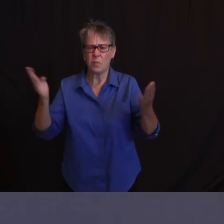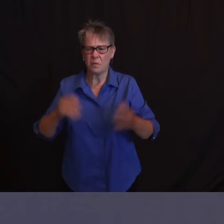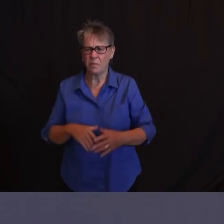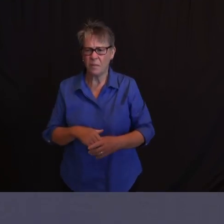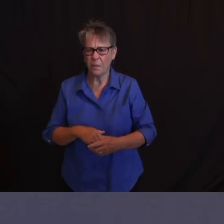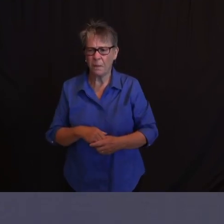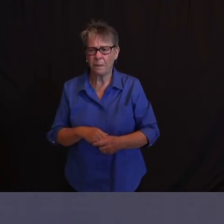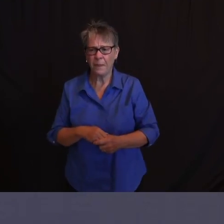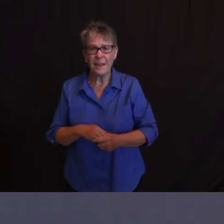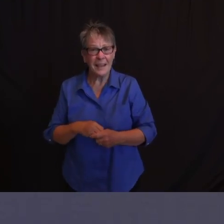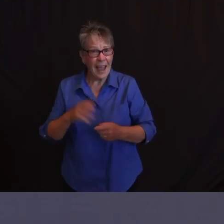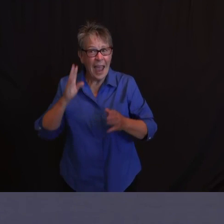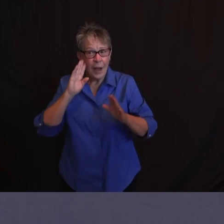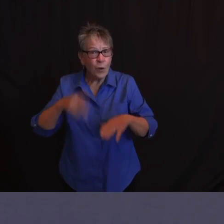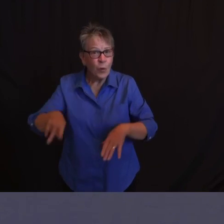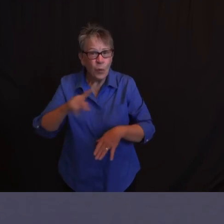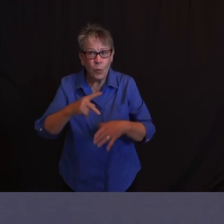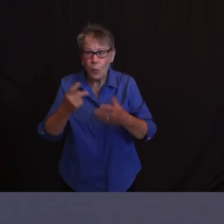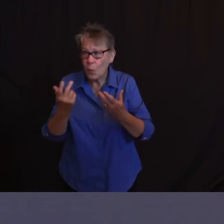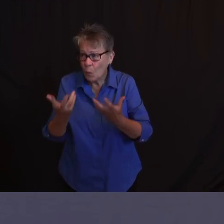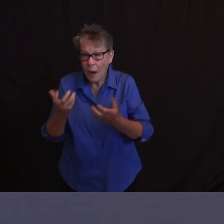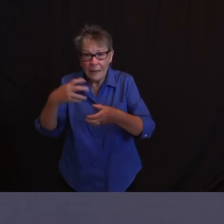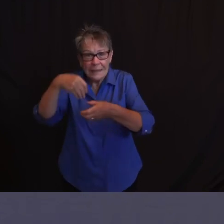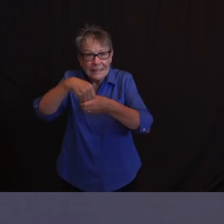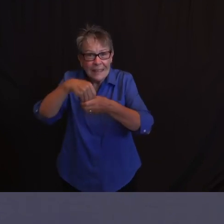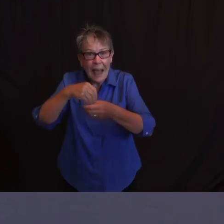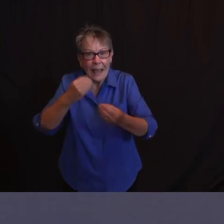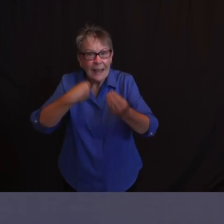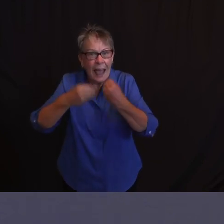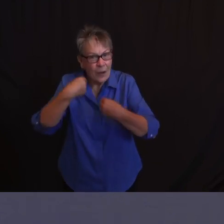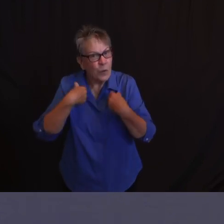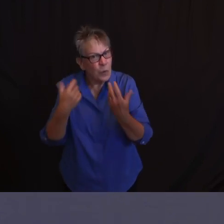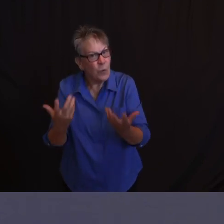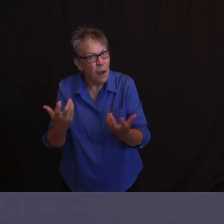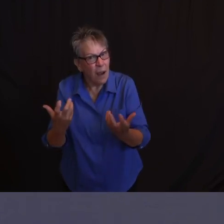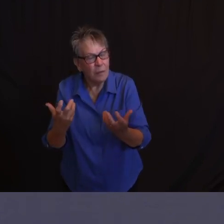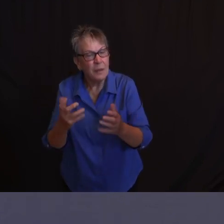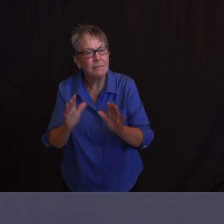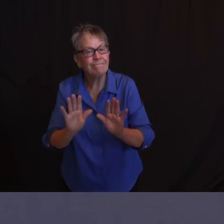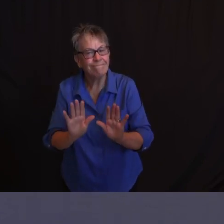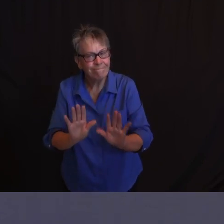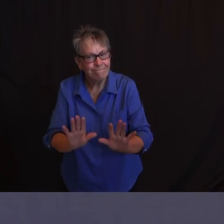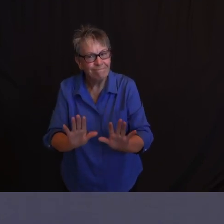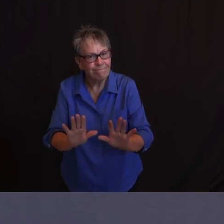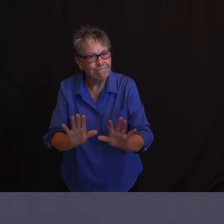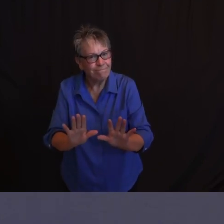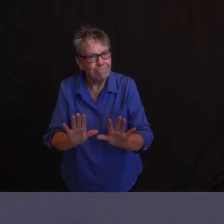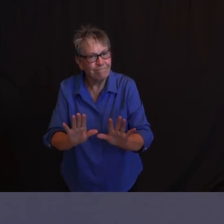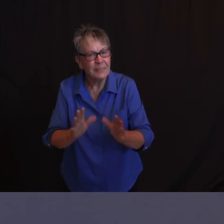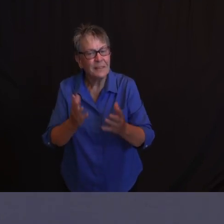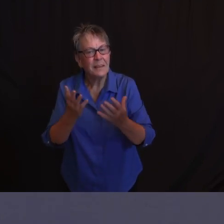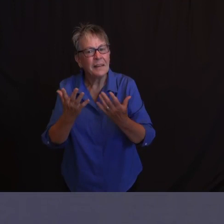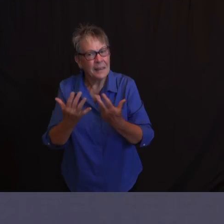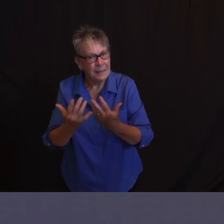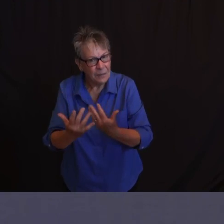as anybody. But we're seeing real-time